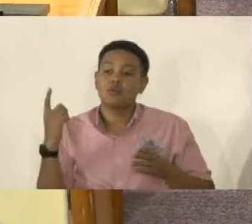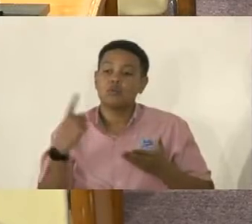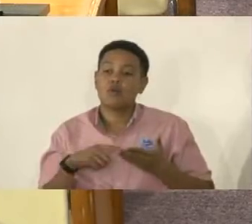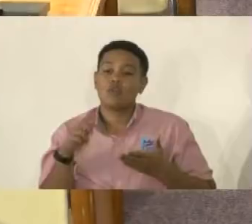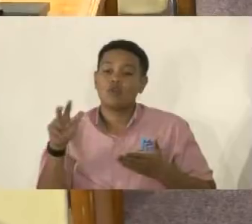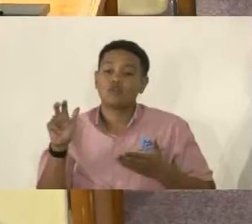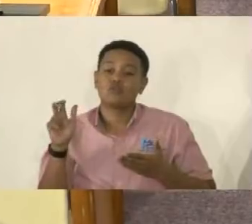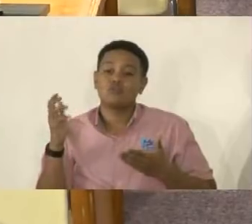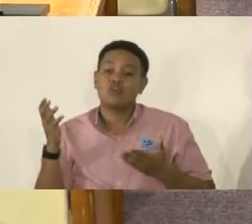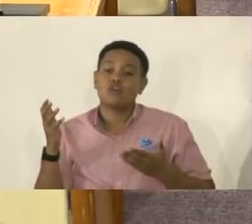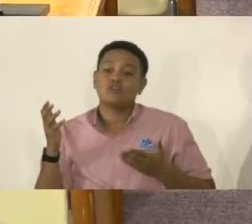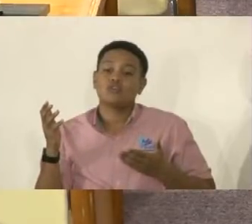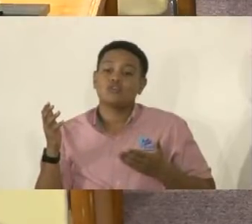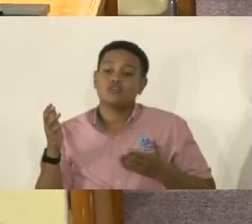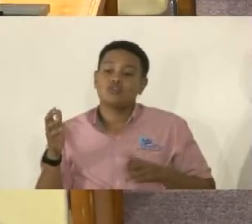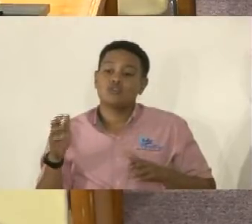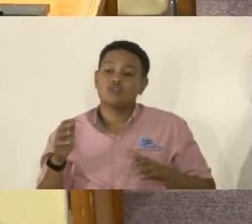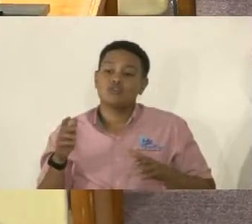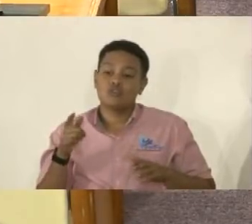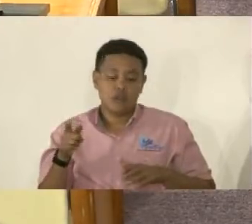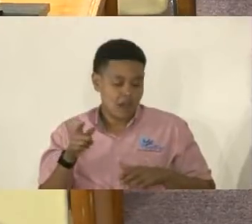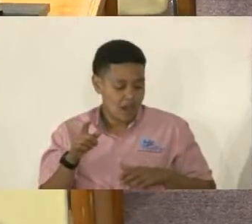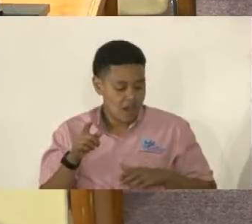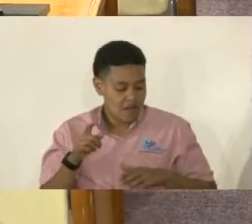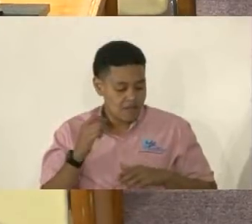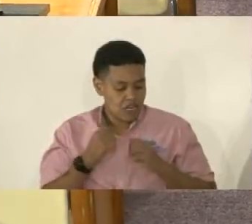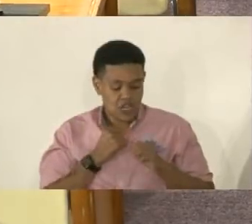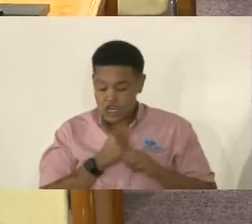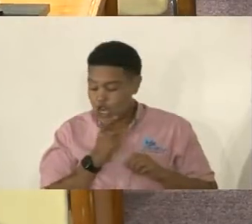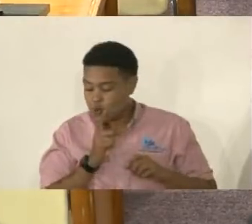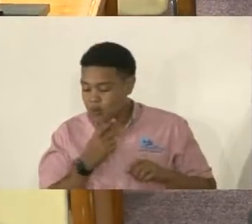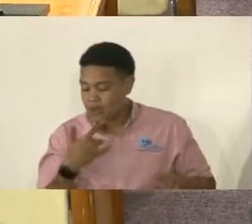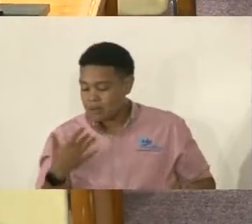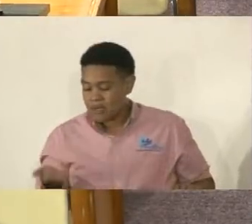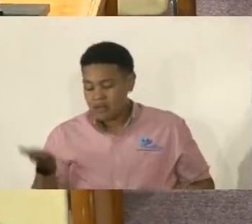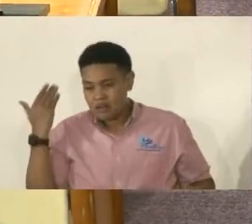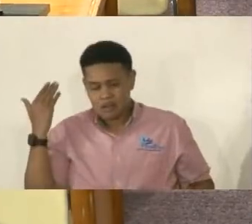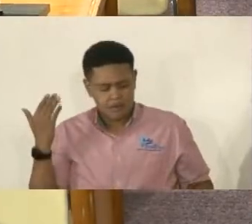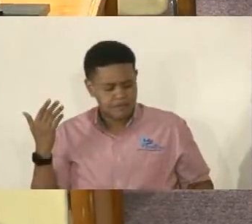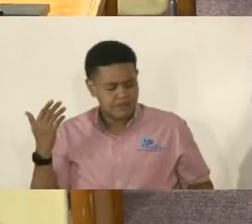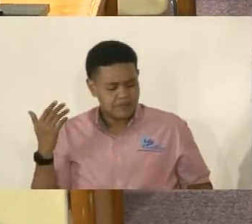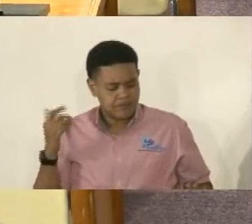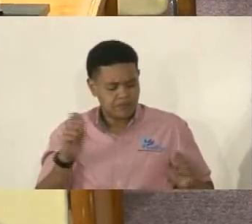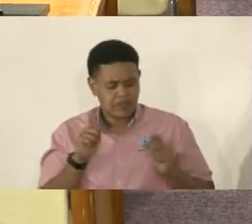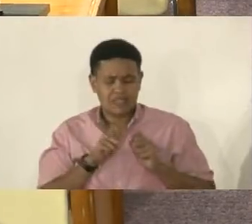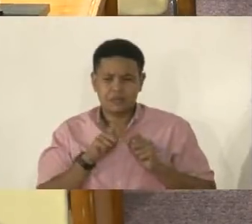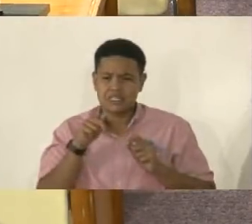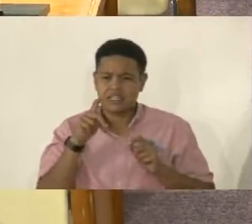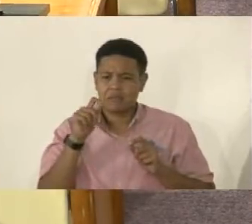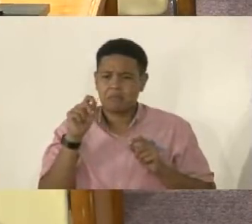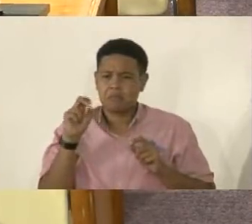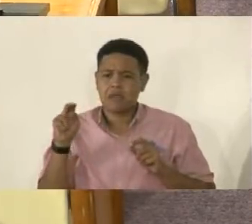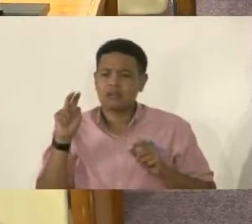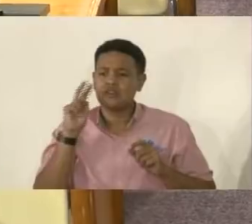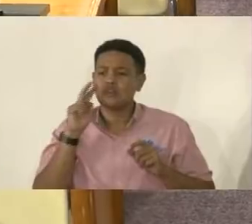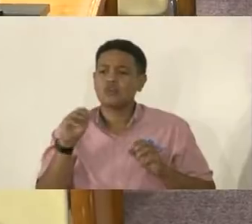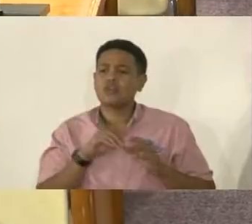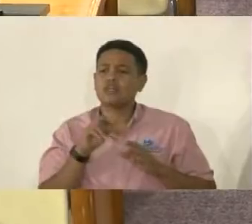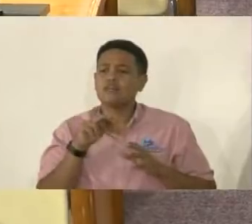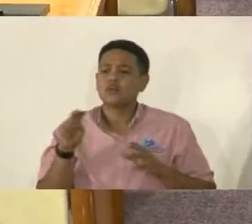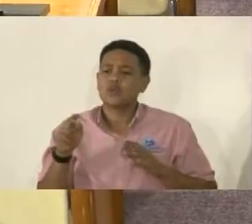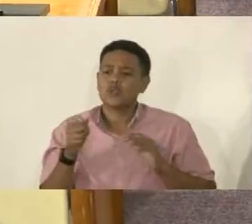1,300, right? You have outlier years, and there's a particular pattern which is emerging if you look at the 22-year